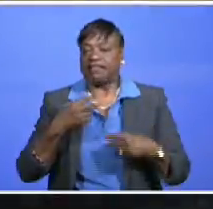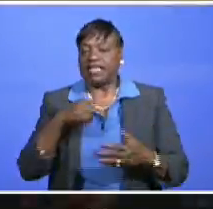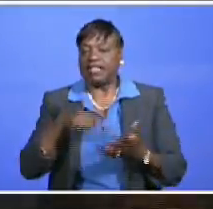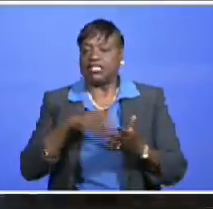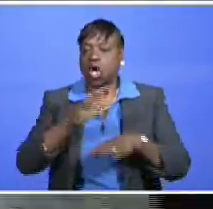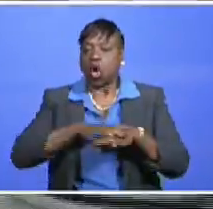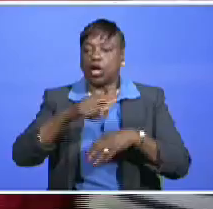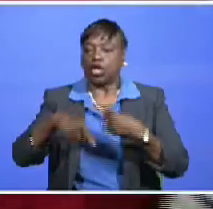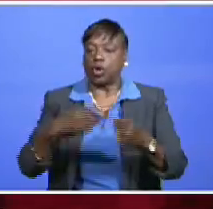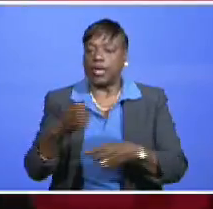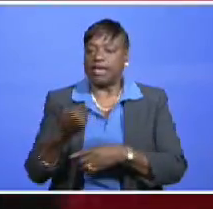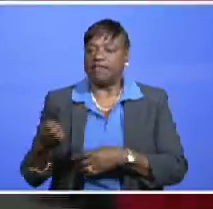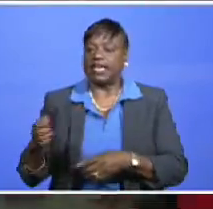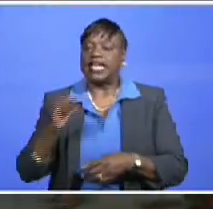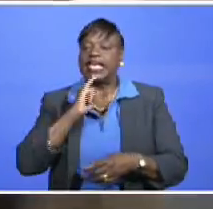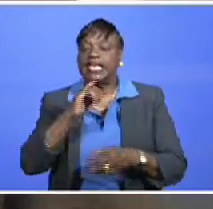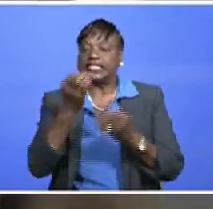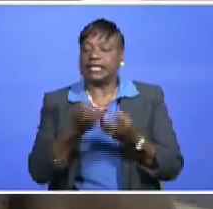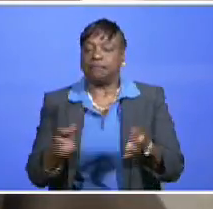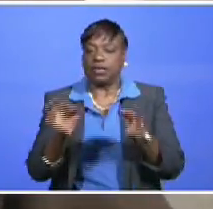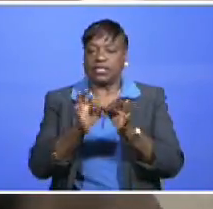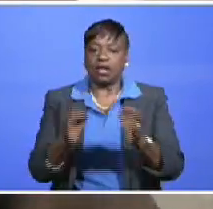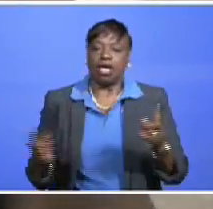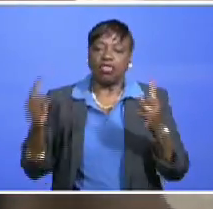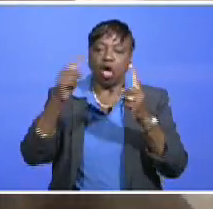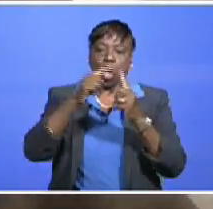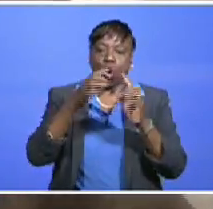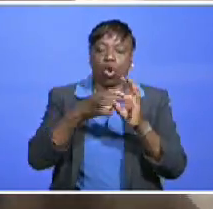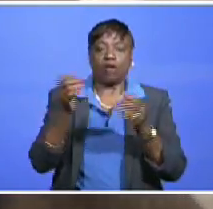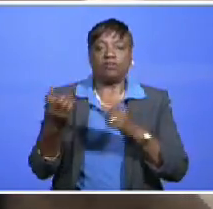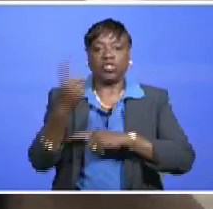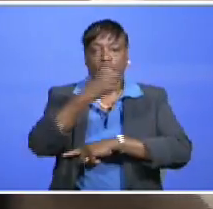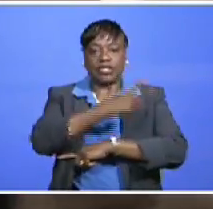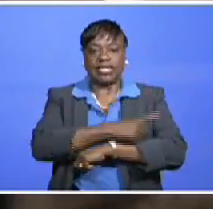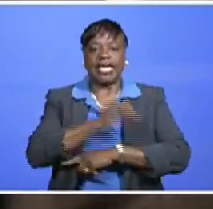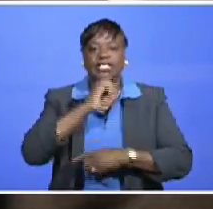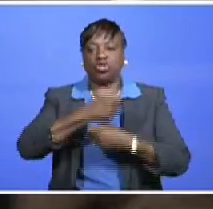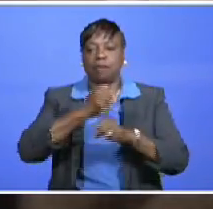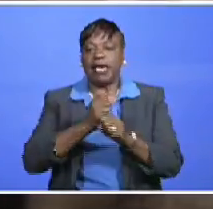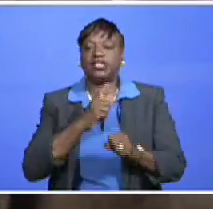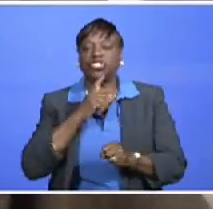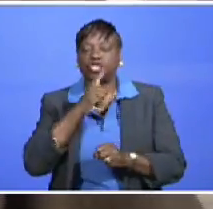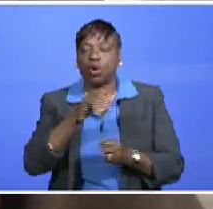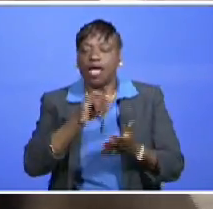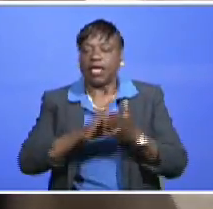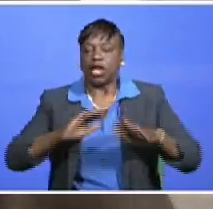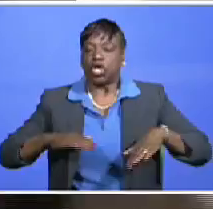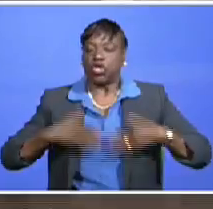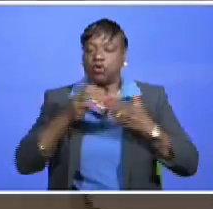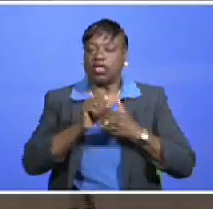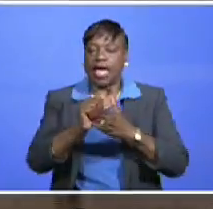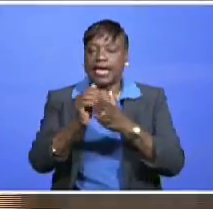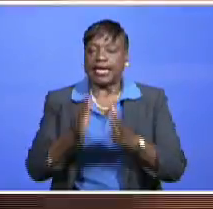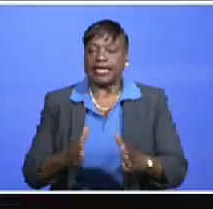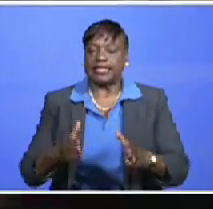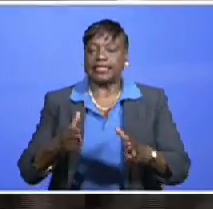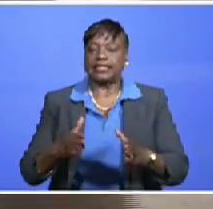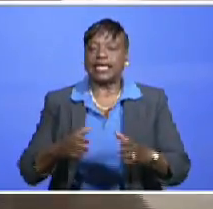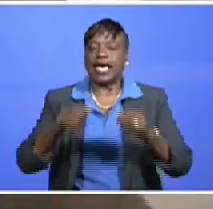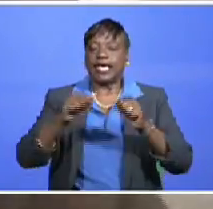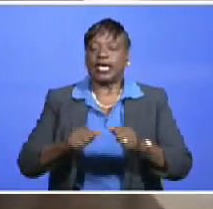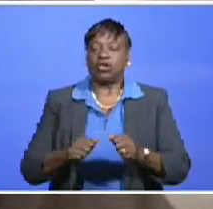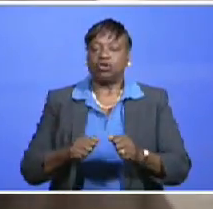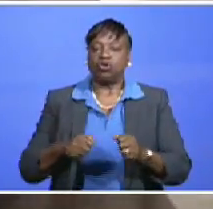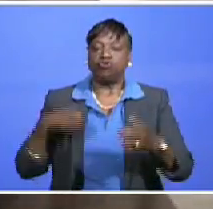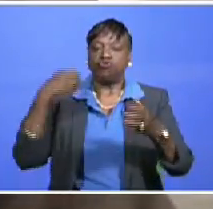are crucial. The goal of today's event is to ensure that youth leaders have a chance to reach out